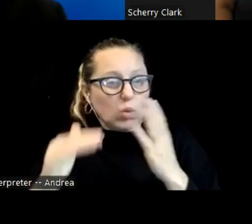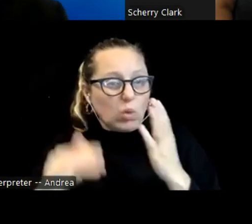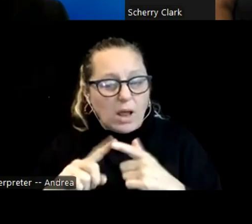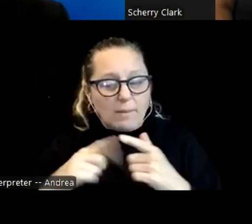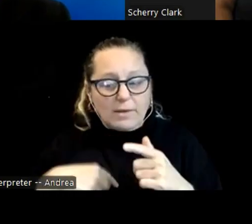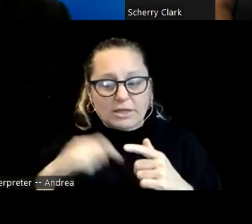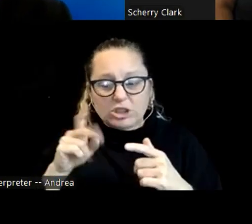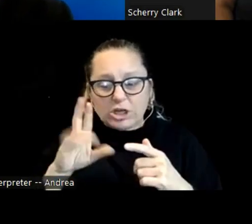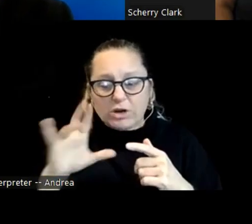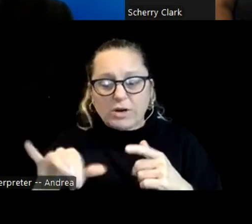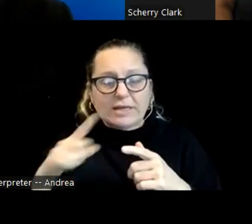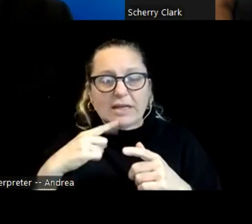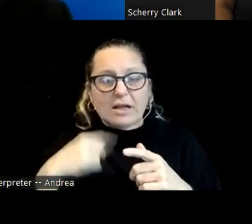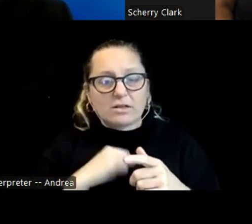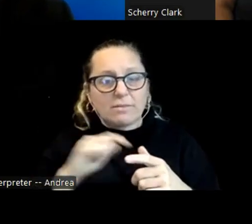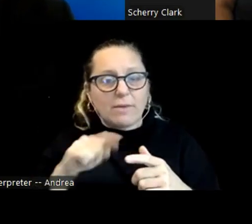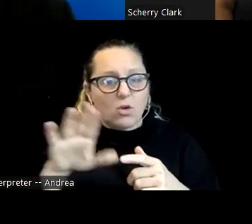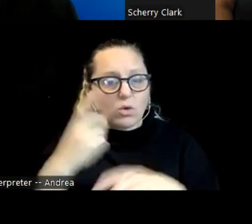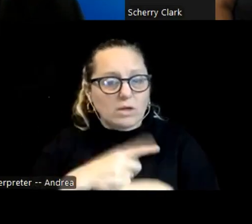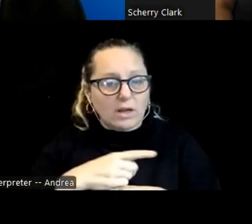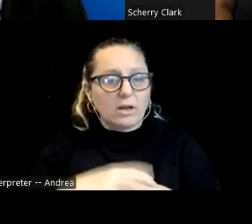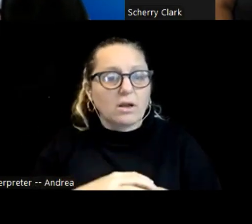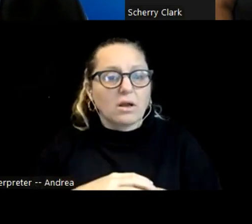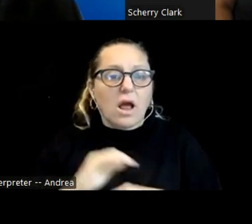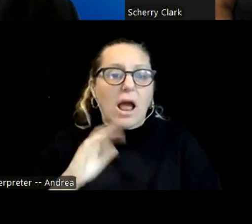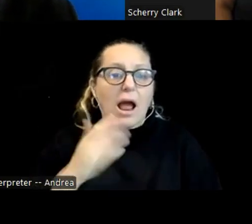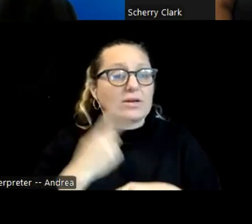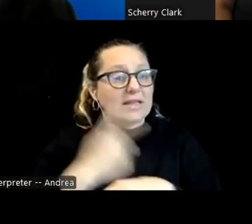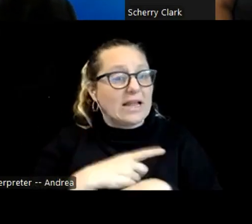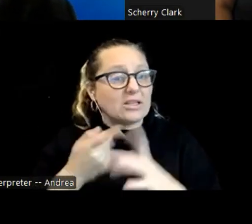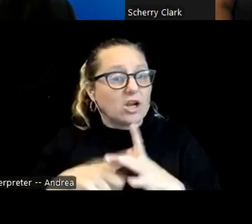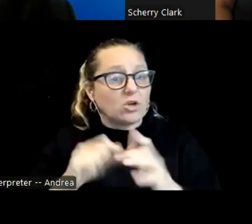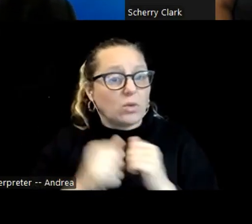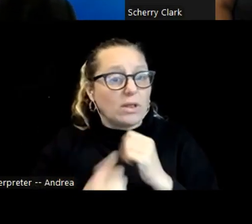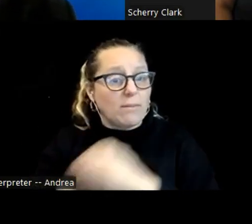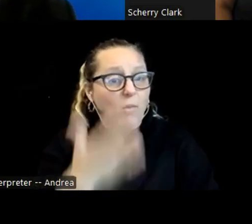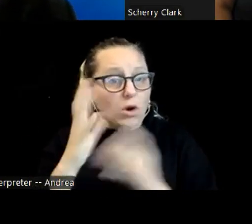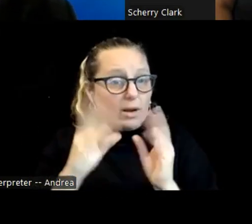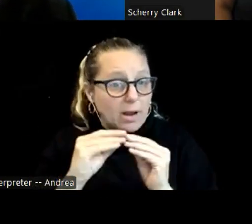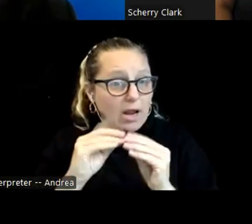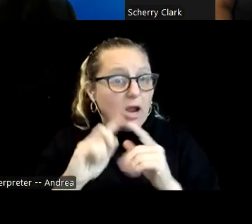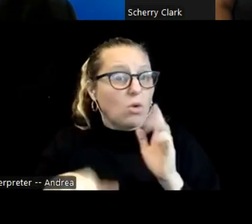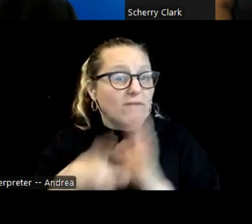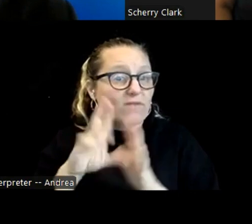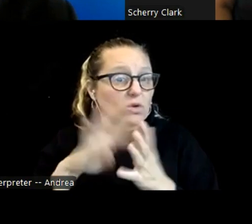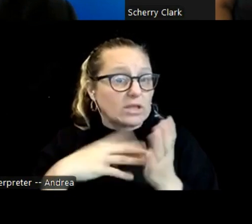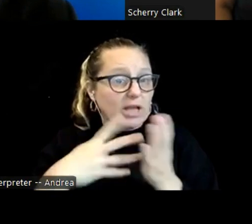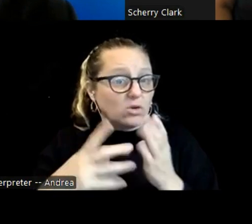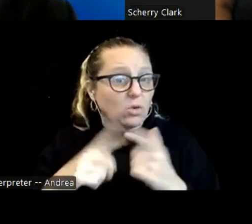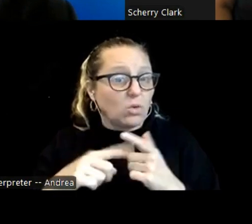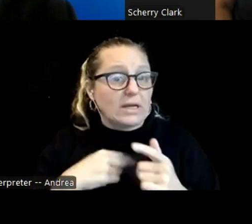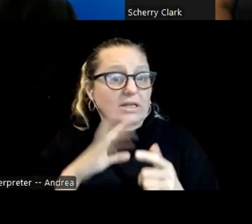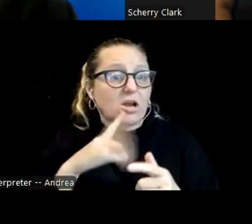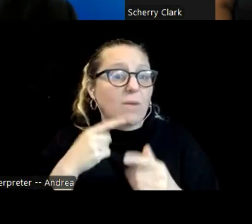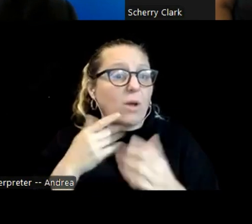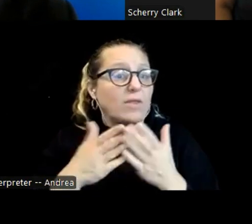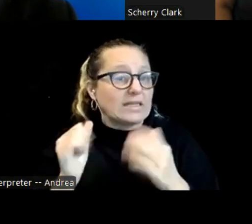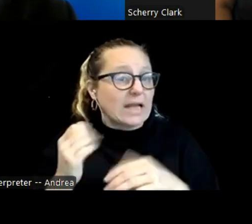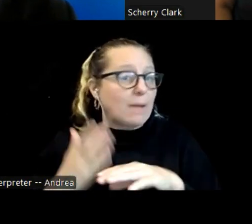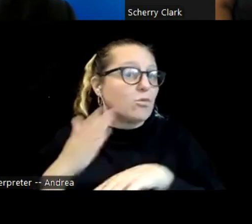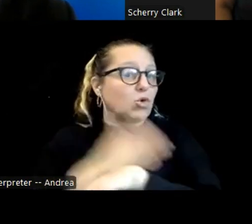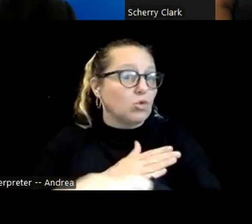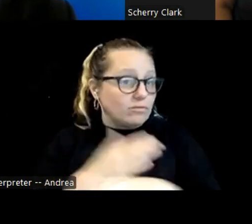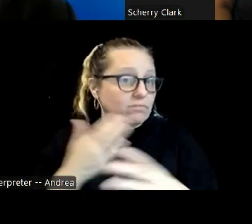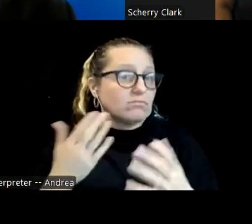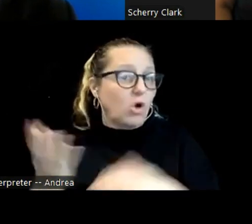day. Okay, our day starts out with a morning meeting. We review the schedule. We talk about things that we can improve throughout the